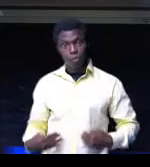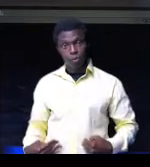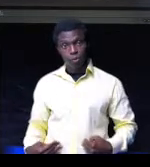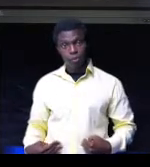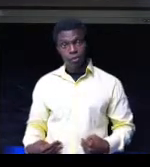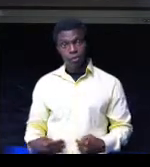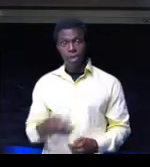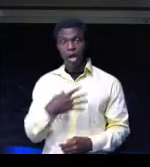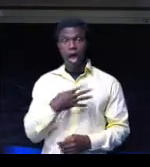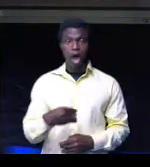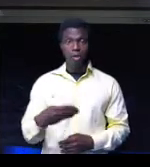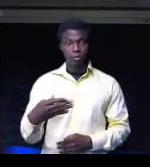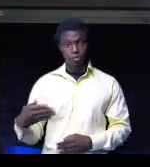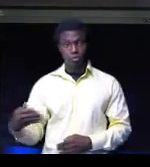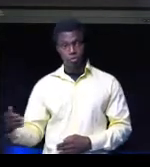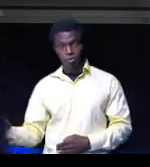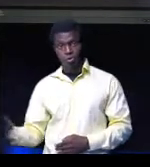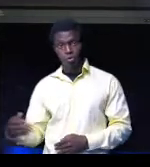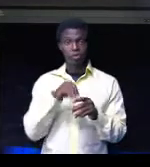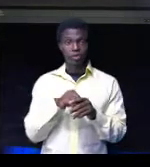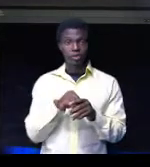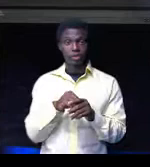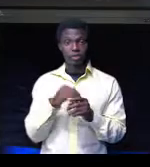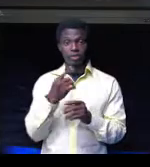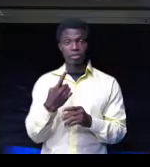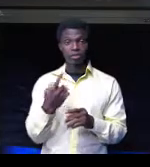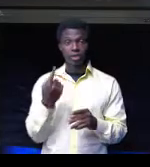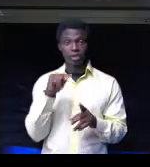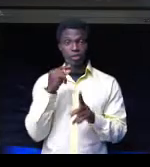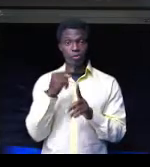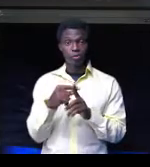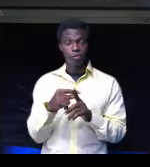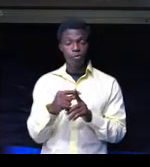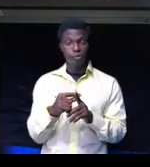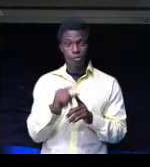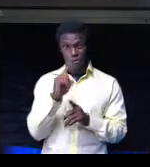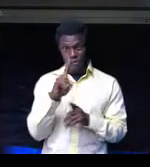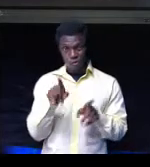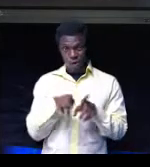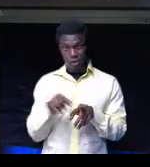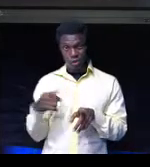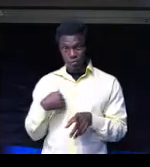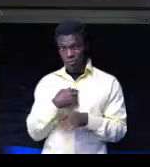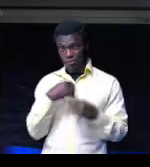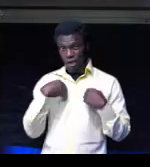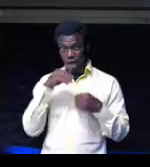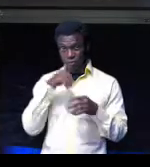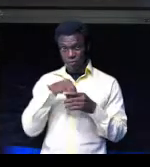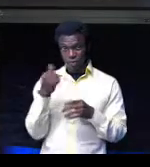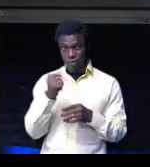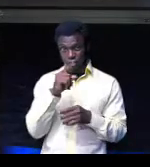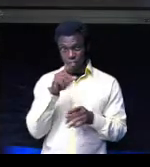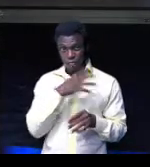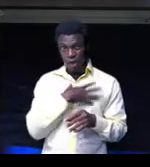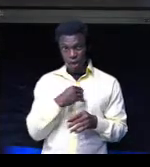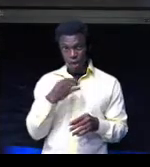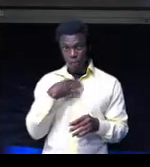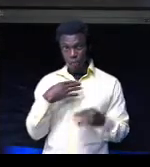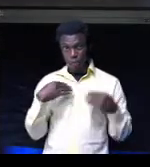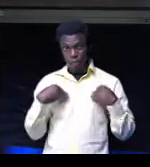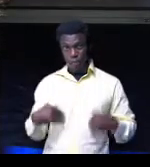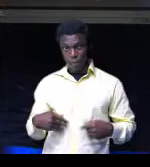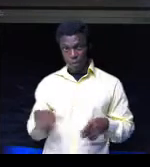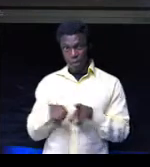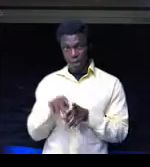nobody, and so on. The word one, as we have in anyone, and body, as we have